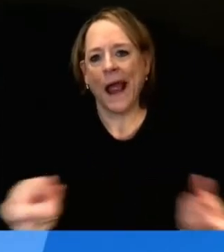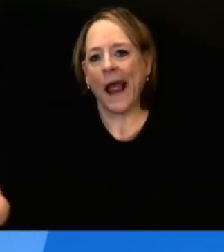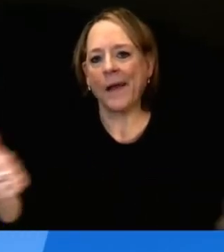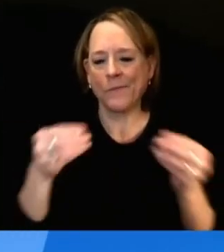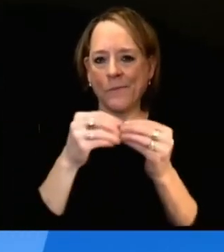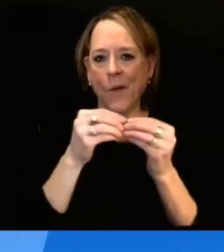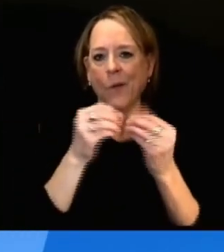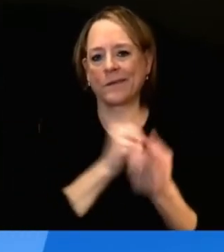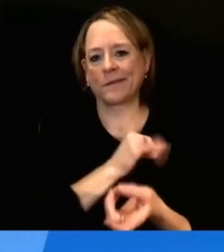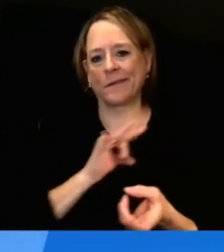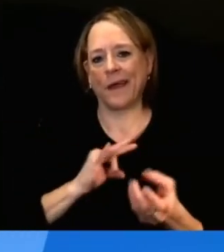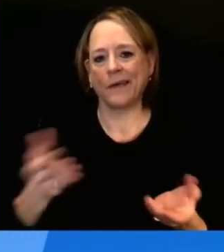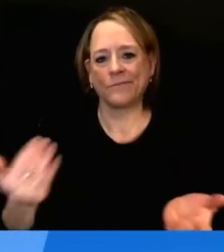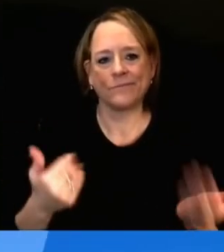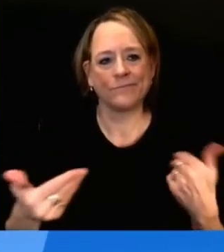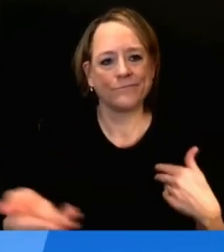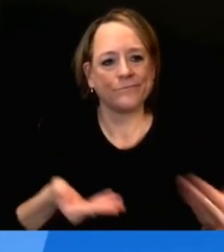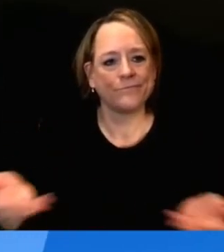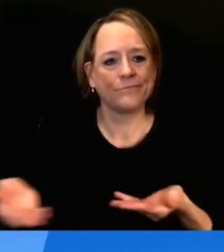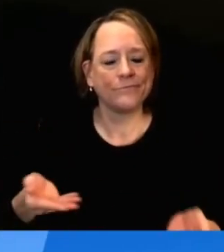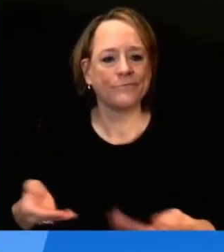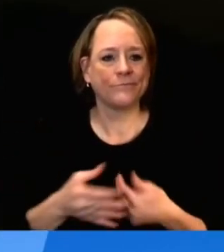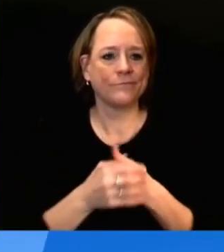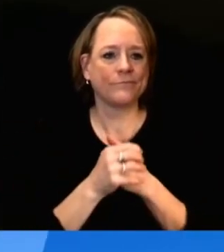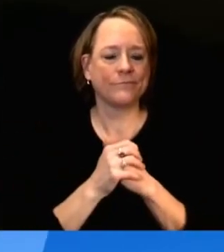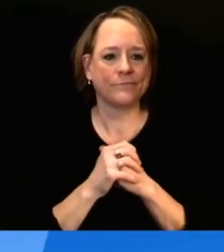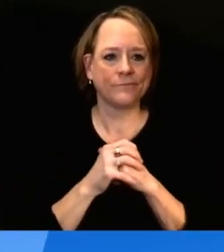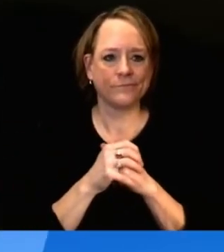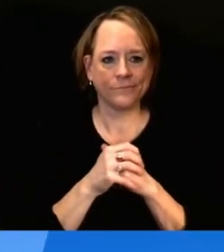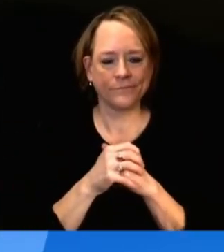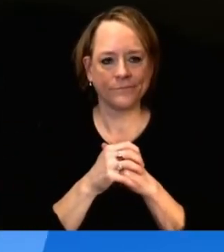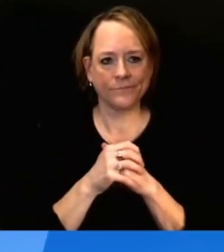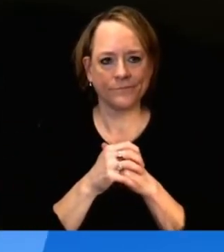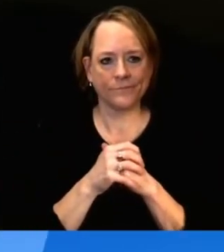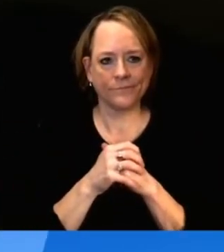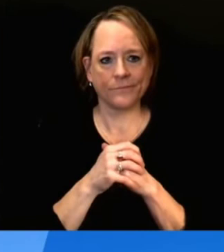Thank you. Now to Logan Rogie from Wisconsin State Journal. Logan?